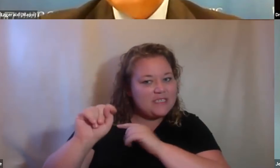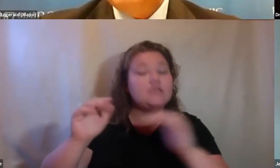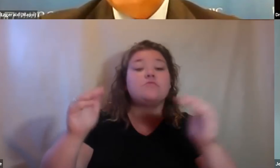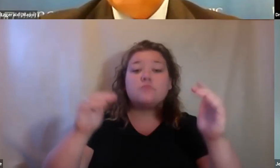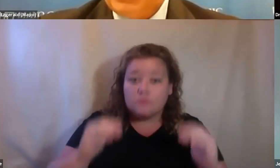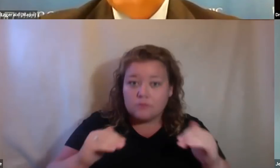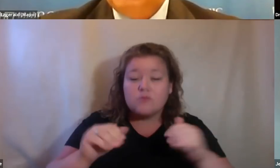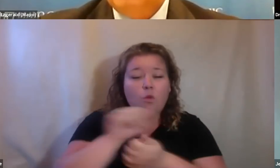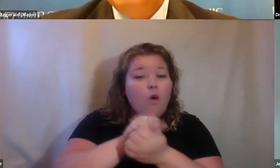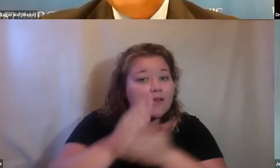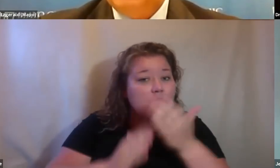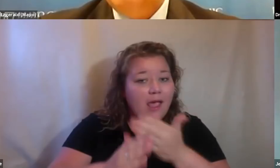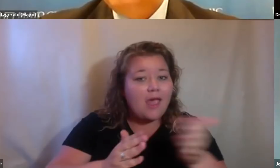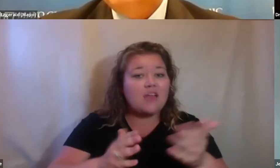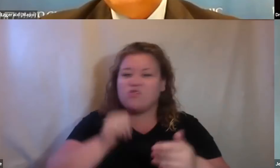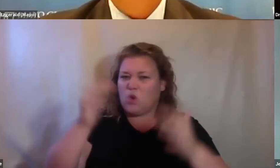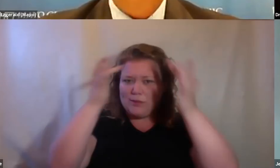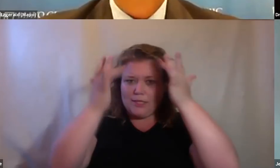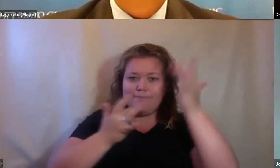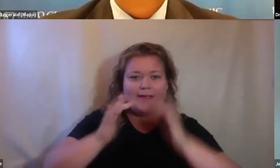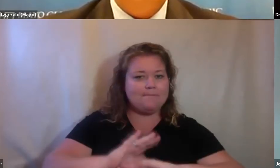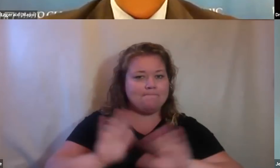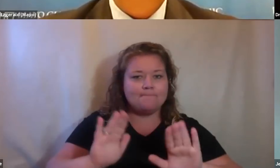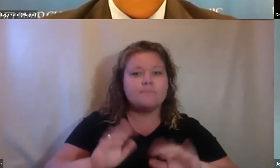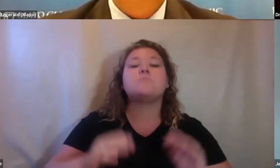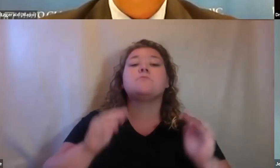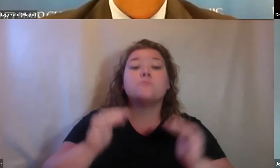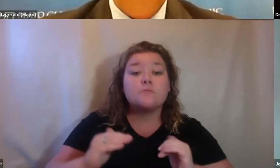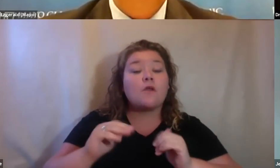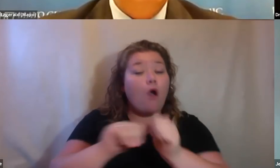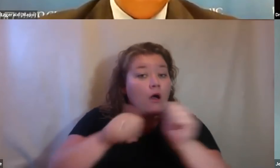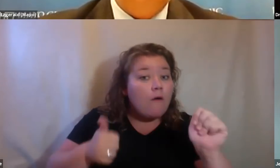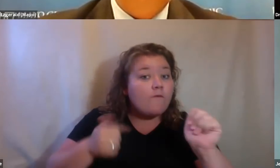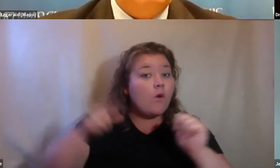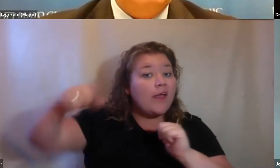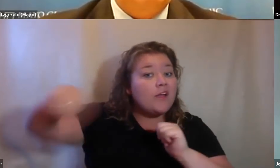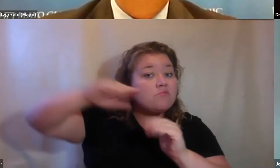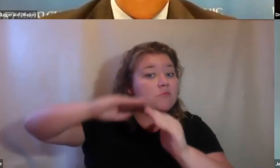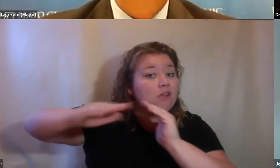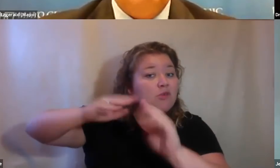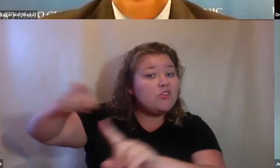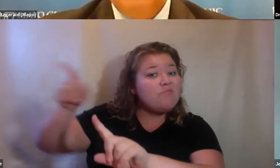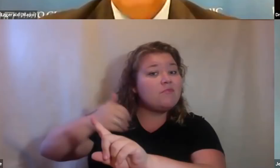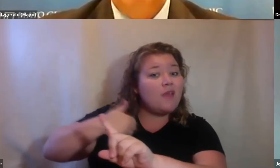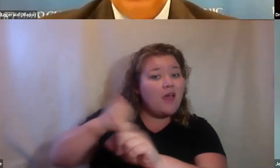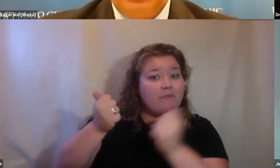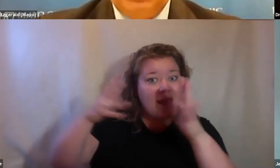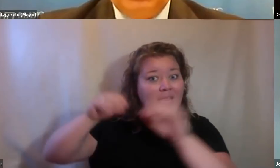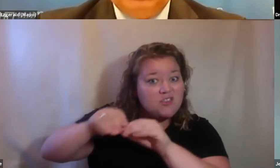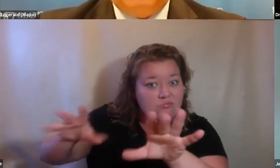Avoid unnecessary travel to areas and communities that have higher case rates, especially communities in areas that have had major